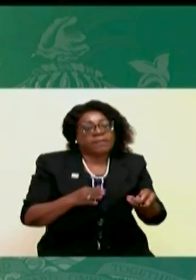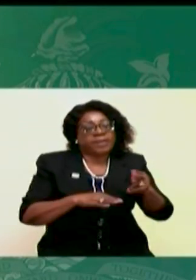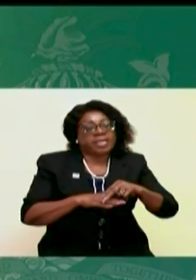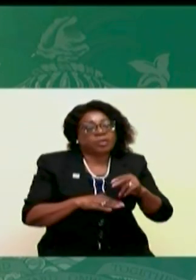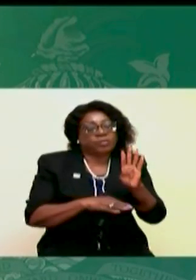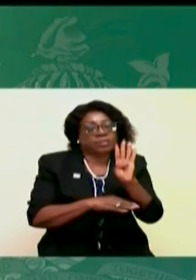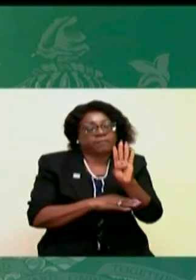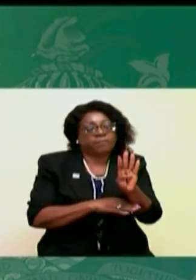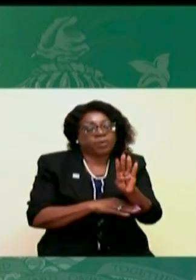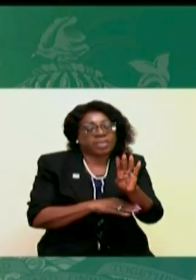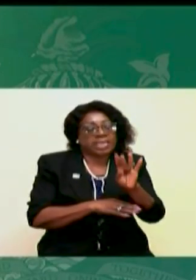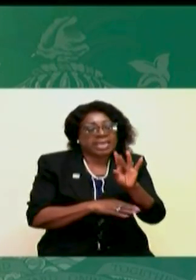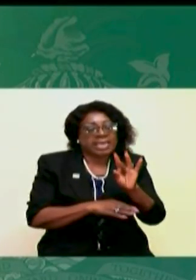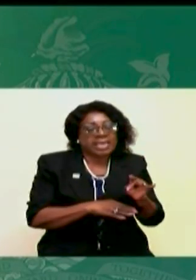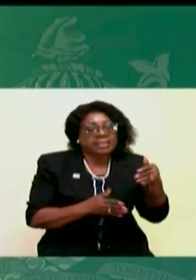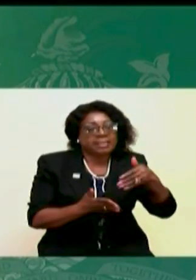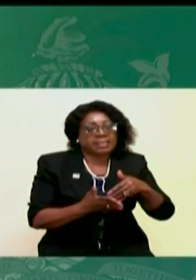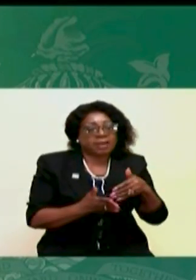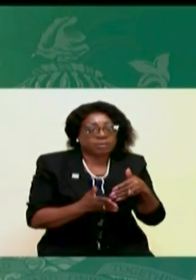from